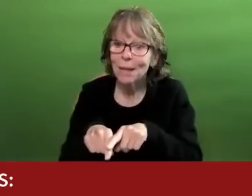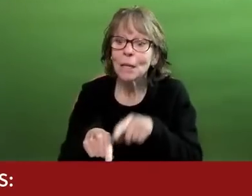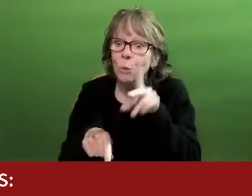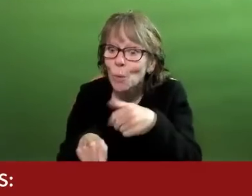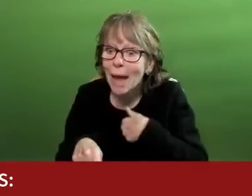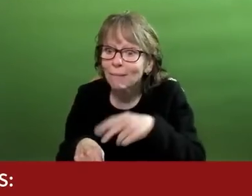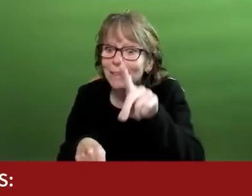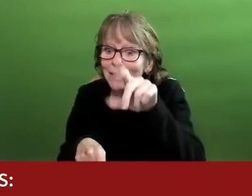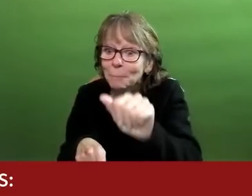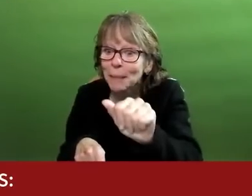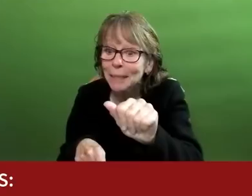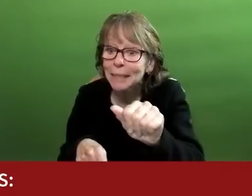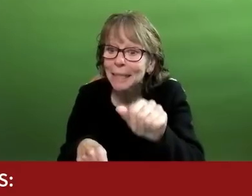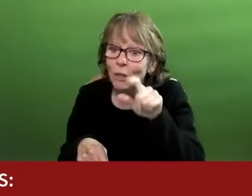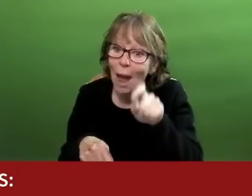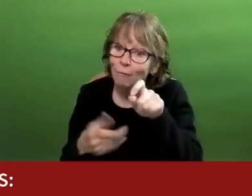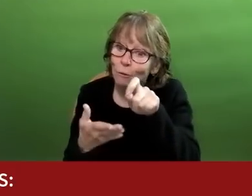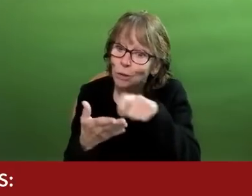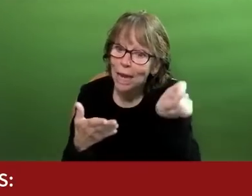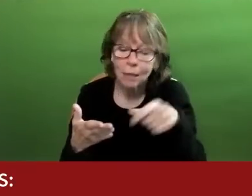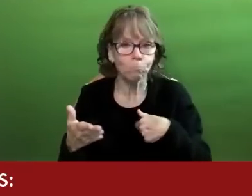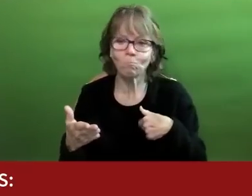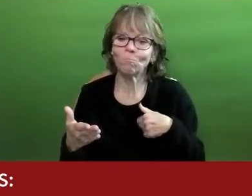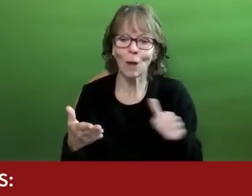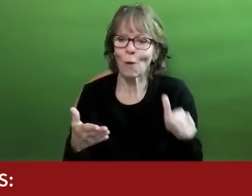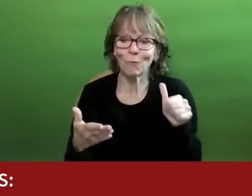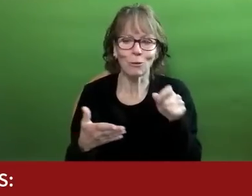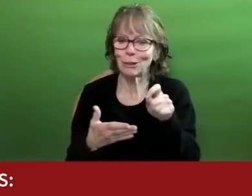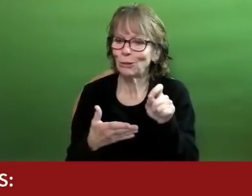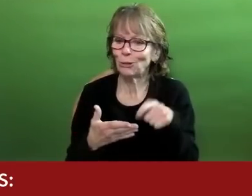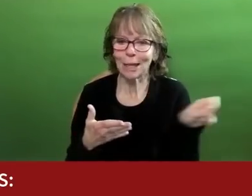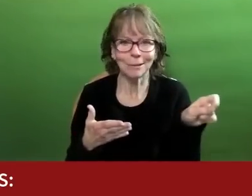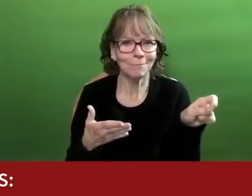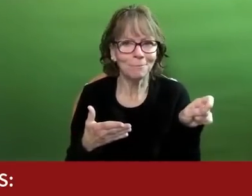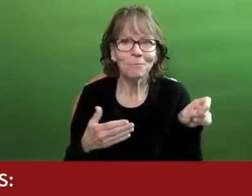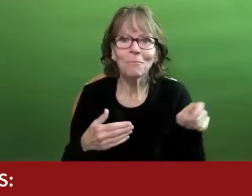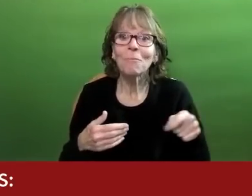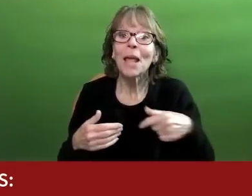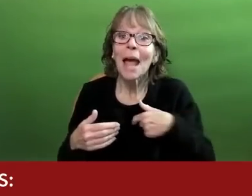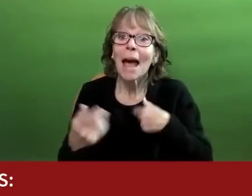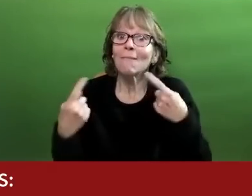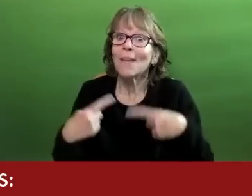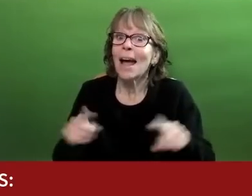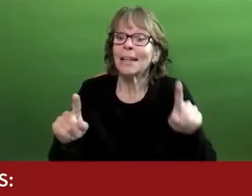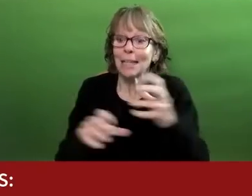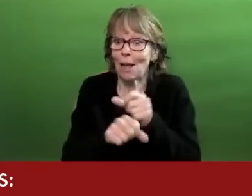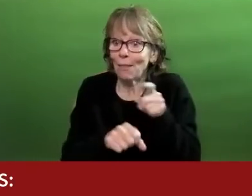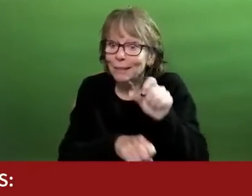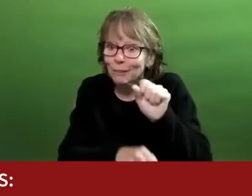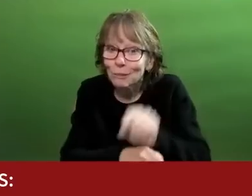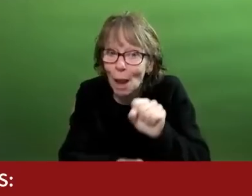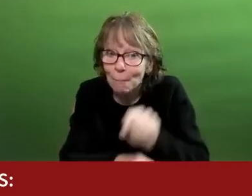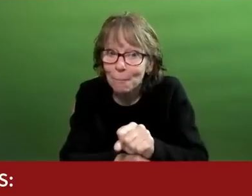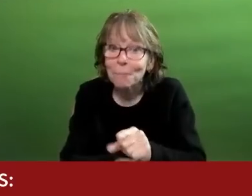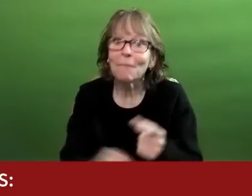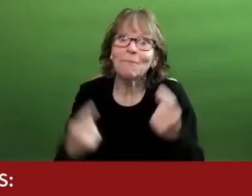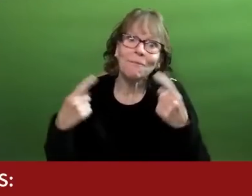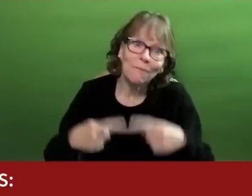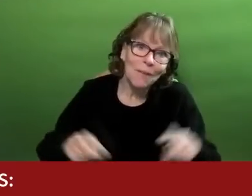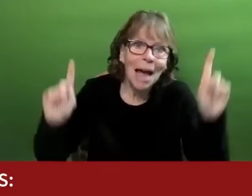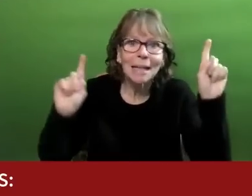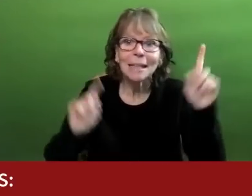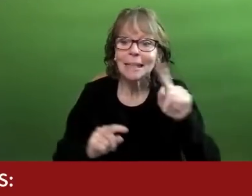only after gaining my current job and gaining tenure, 2 years into this job for exceptional performance, that I started to become vocal about